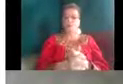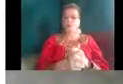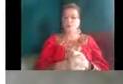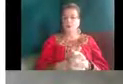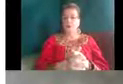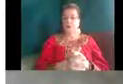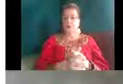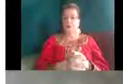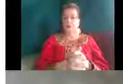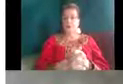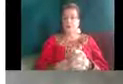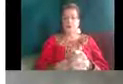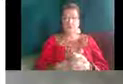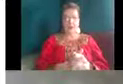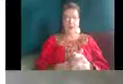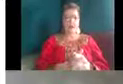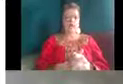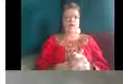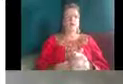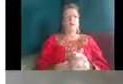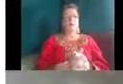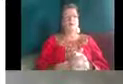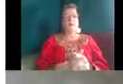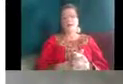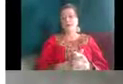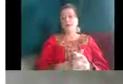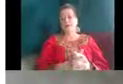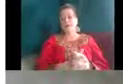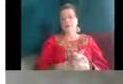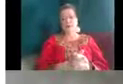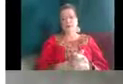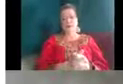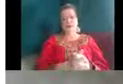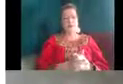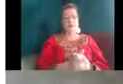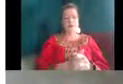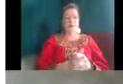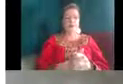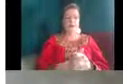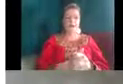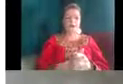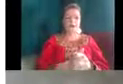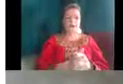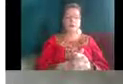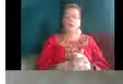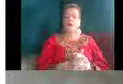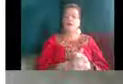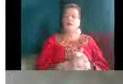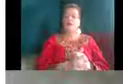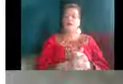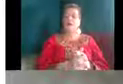these do require a monthly fee um average that i saw online was about thirty dollars